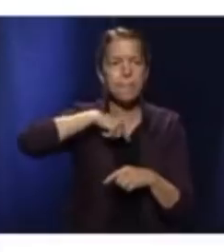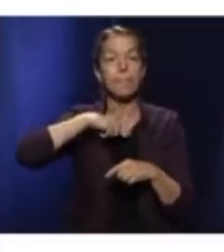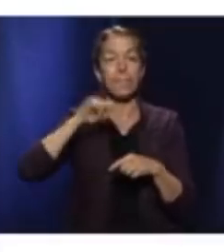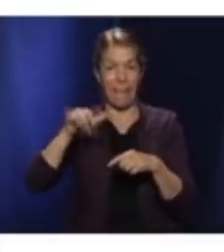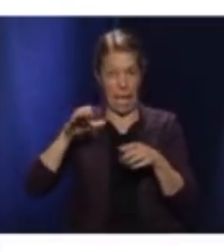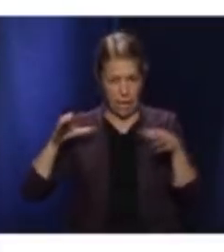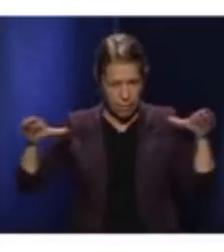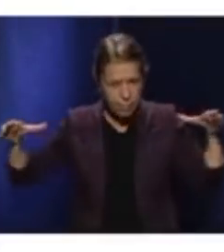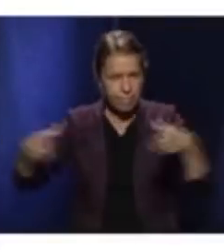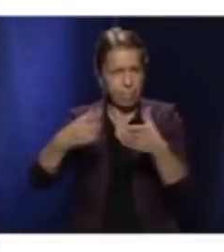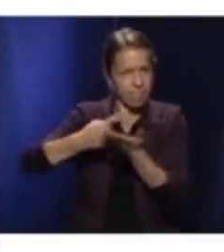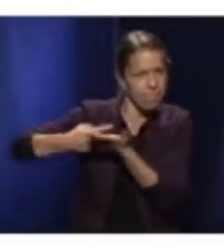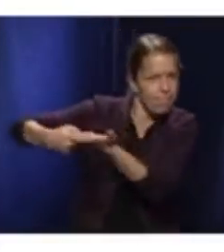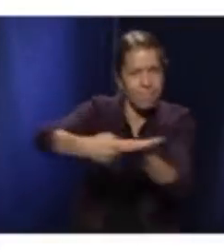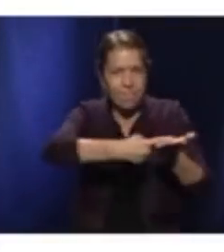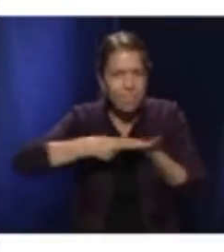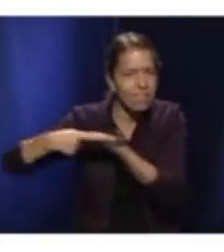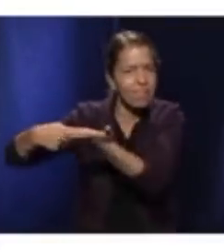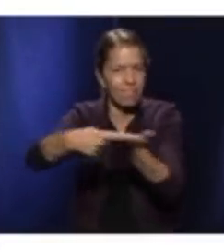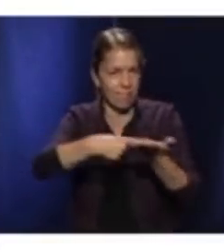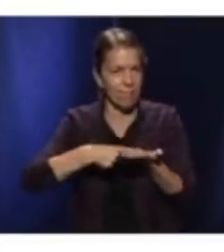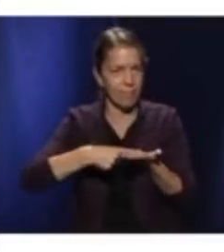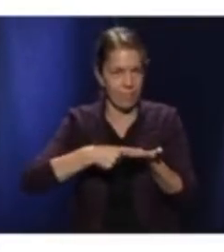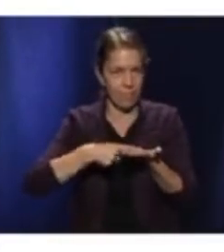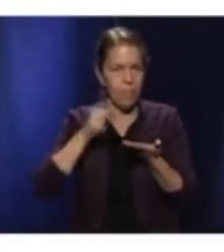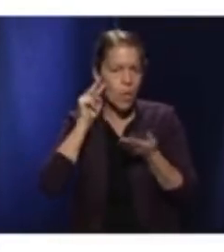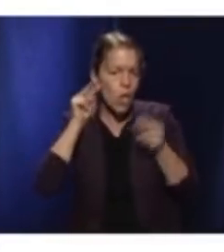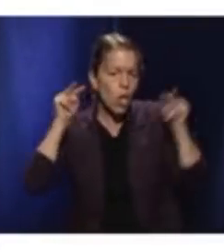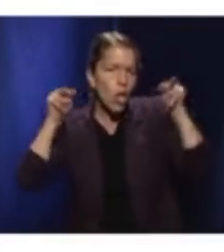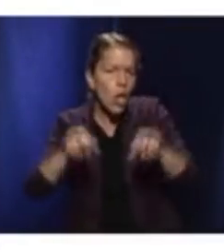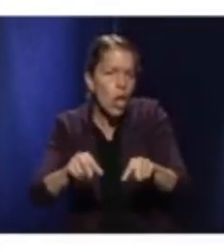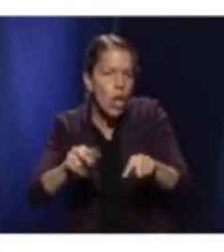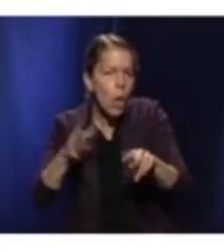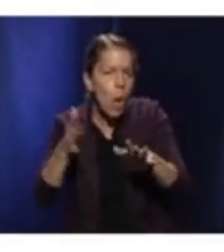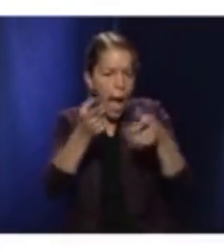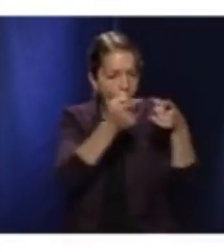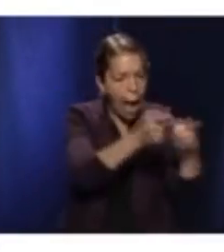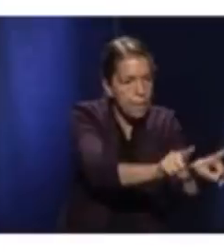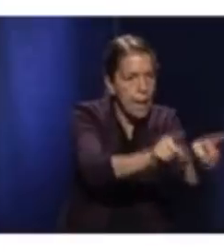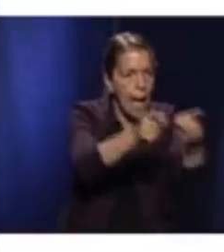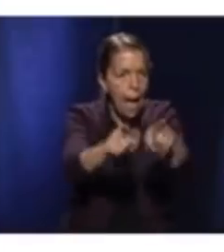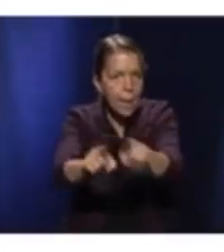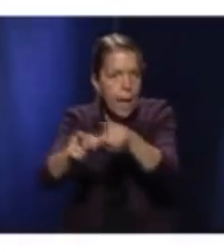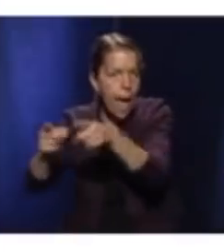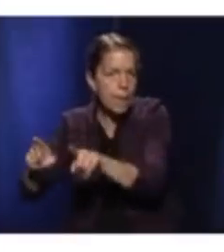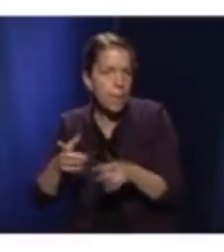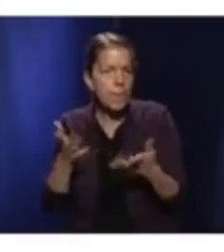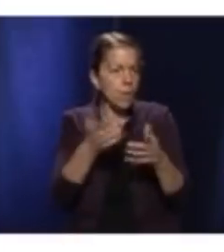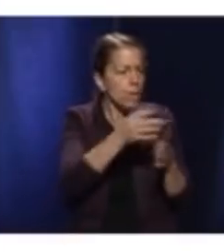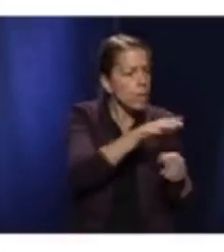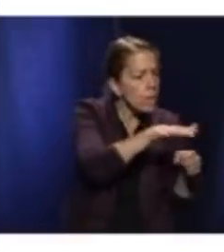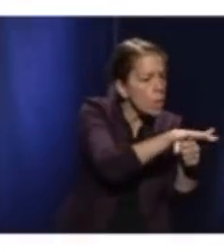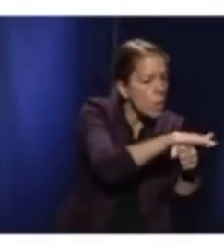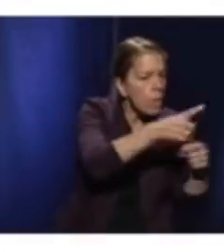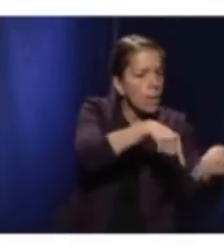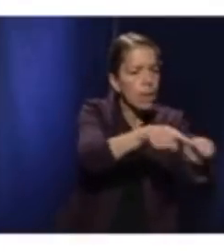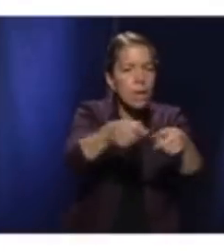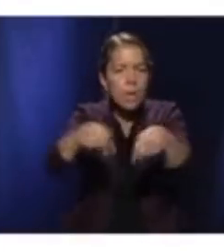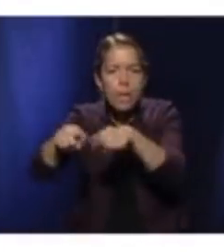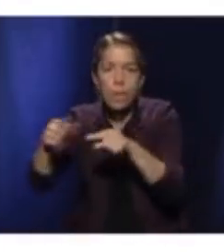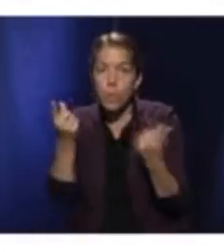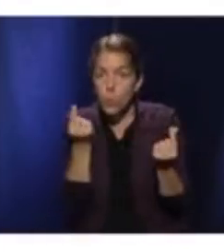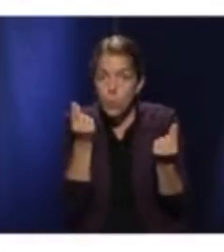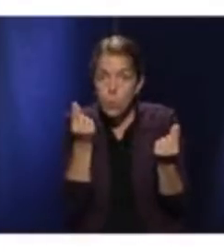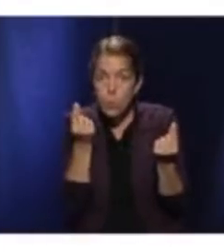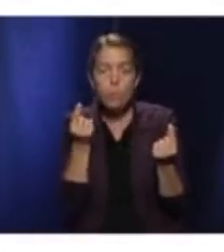we looked at it with a more targeted approach. So I think it has worked. I think we will need